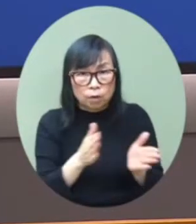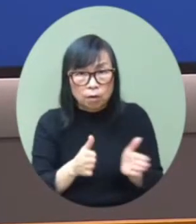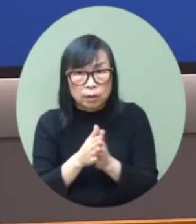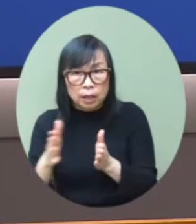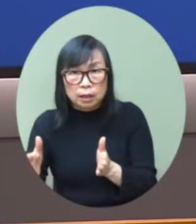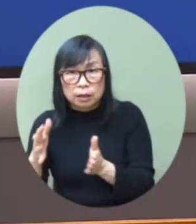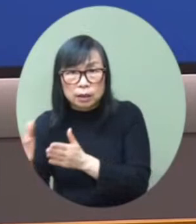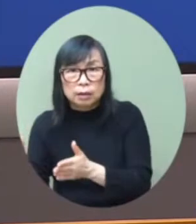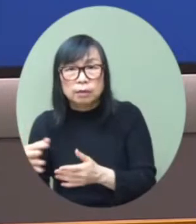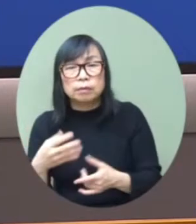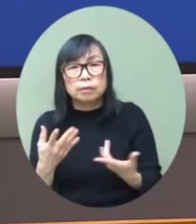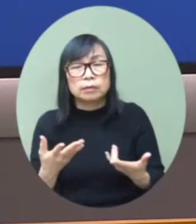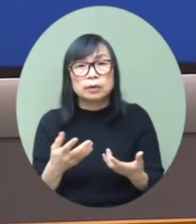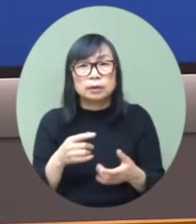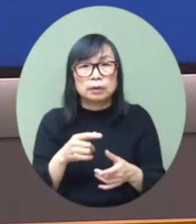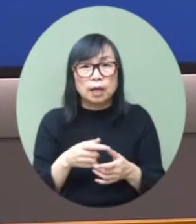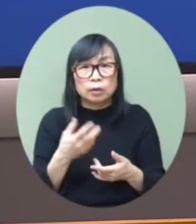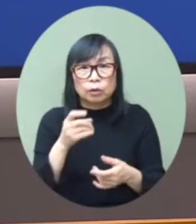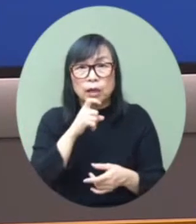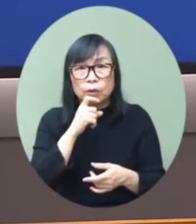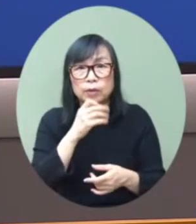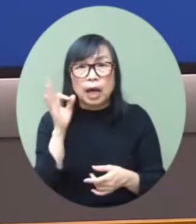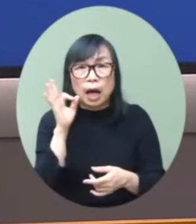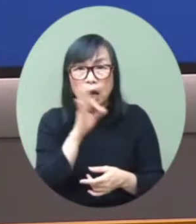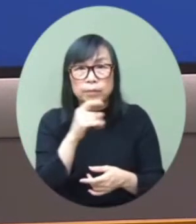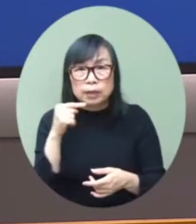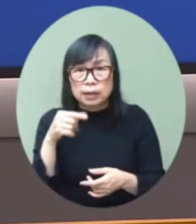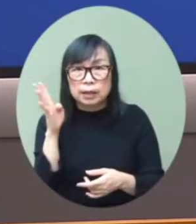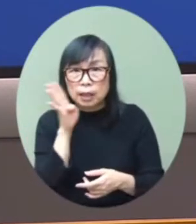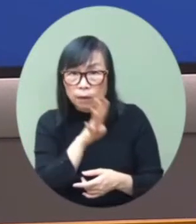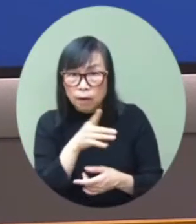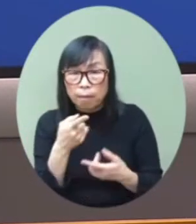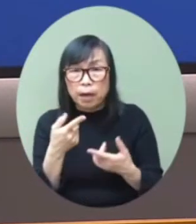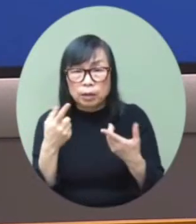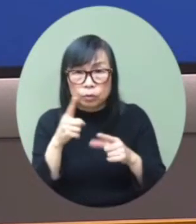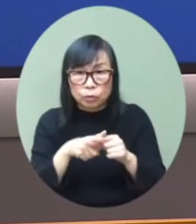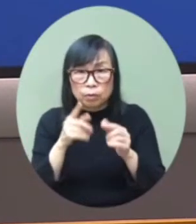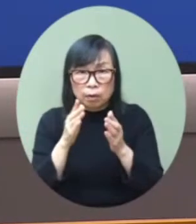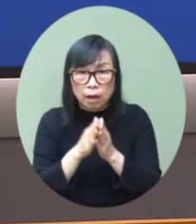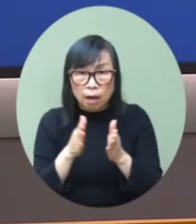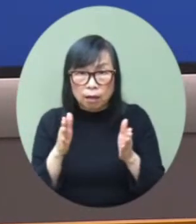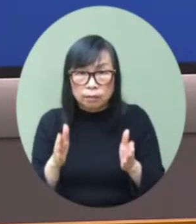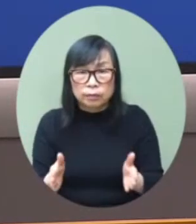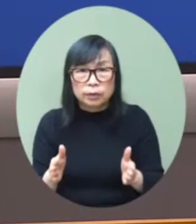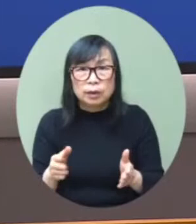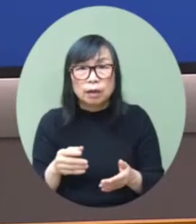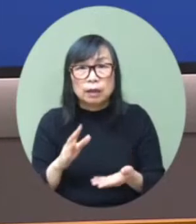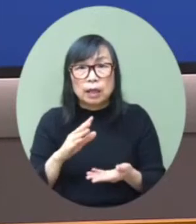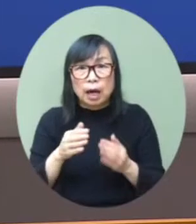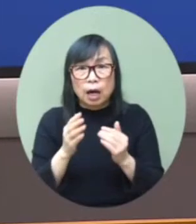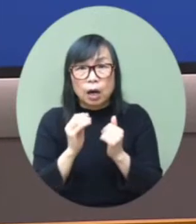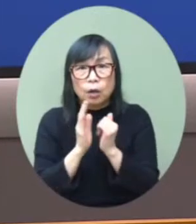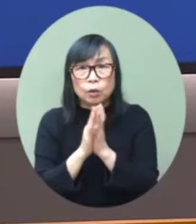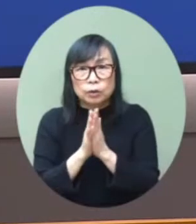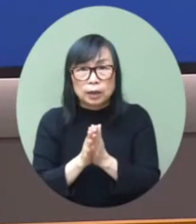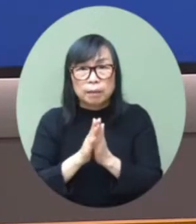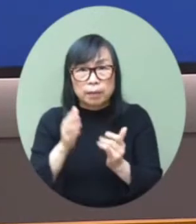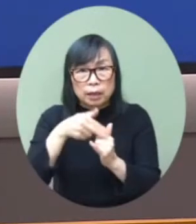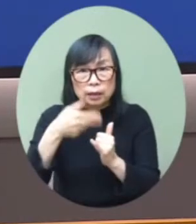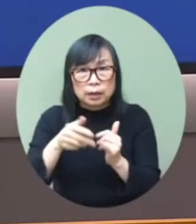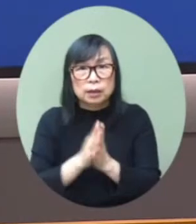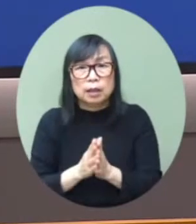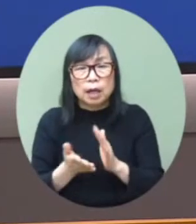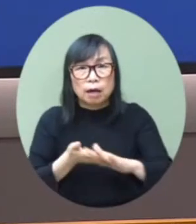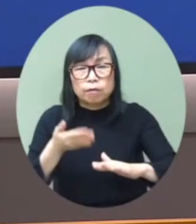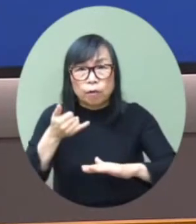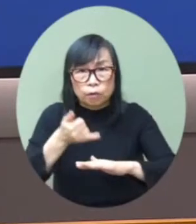the streets. Well, there are about 3 to 4 weeks to the 21st